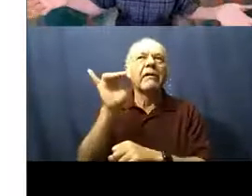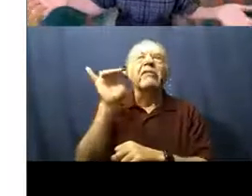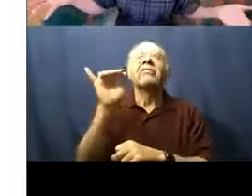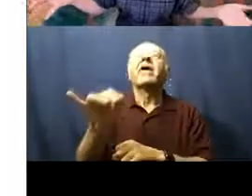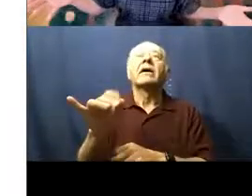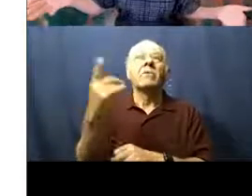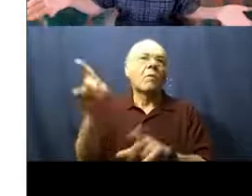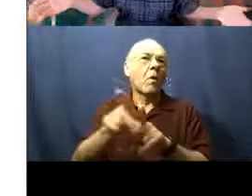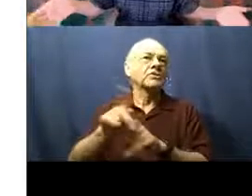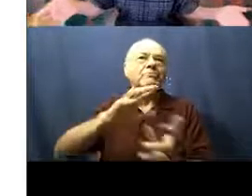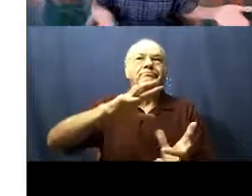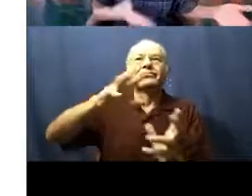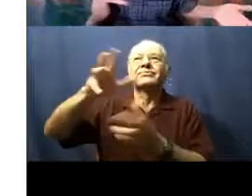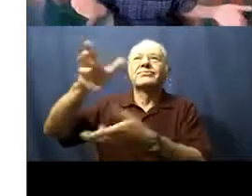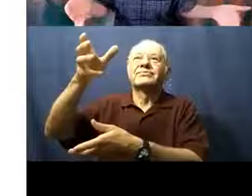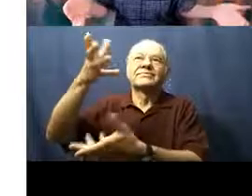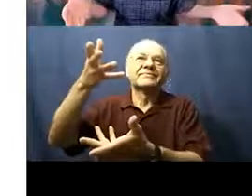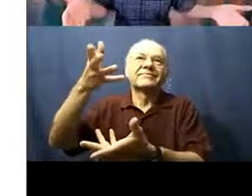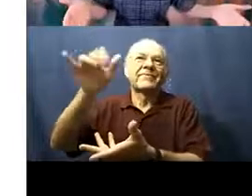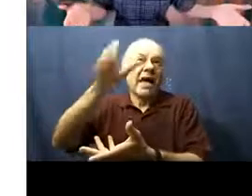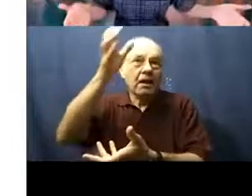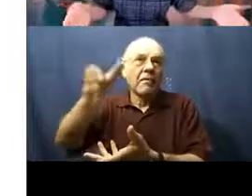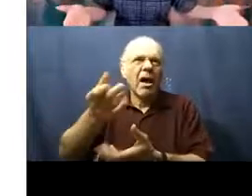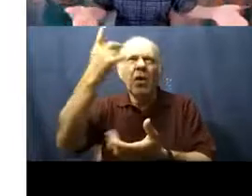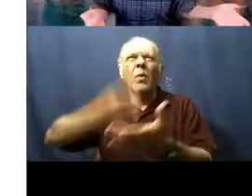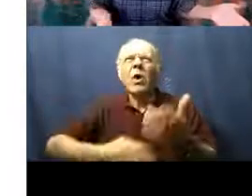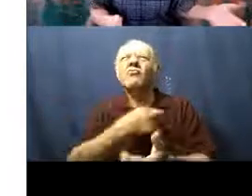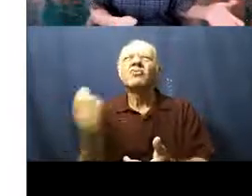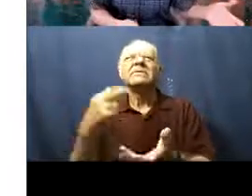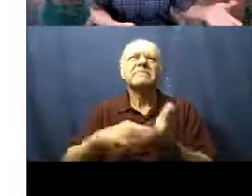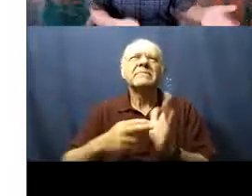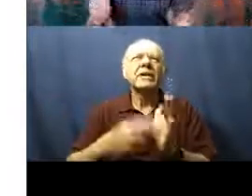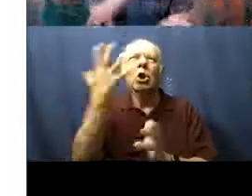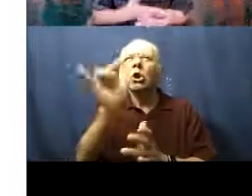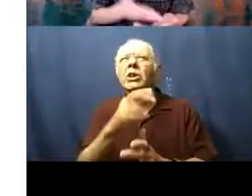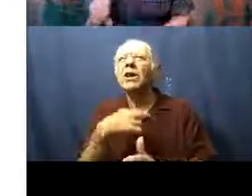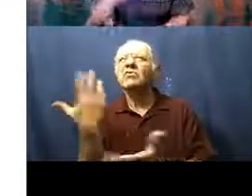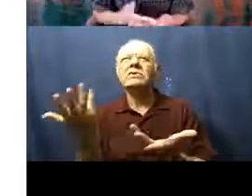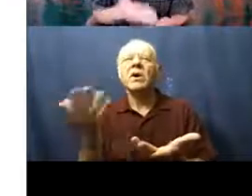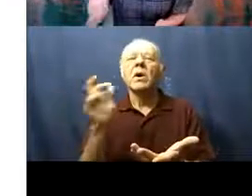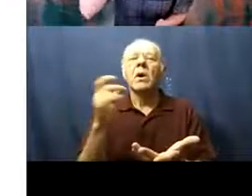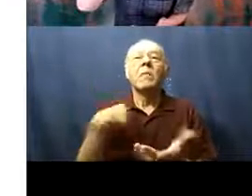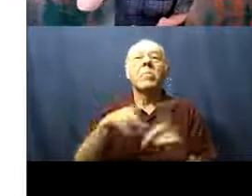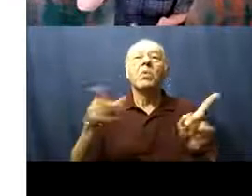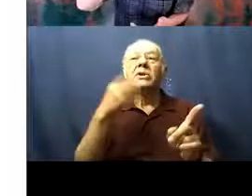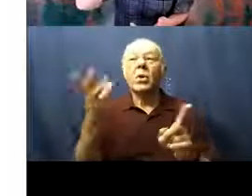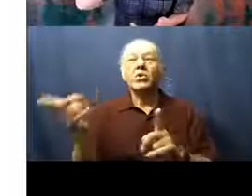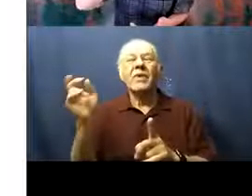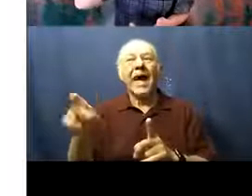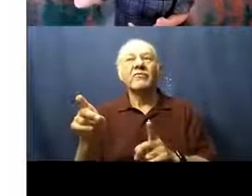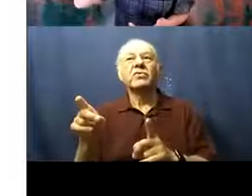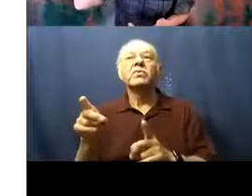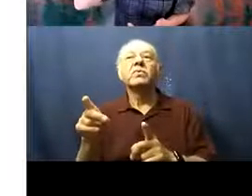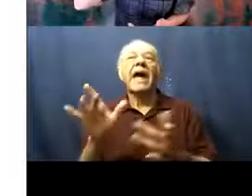evolving concept by itself, just understanding what risk looked like. But we said to them, we need you to start outreaching your highest risk